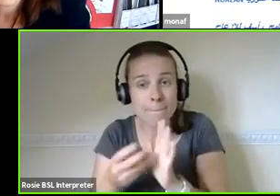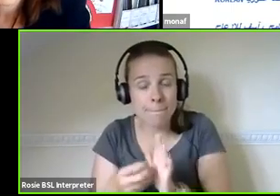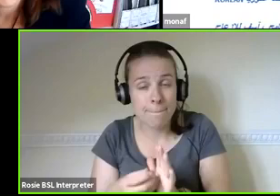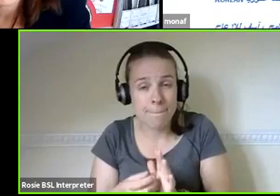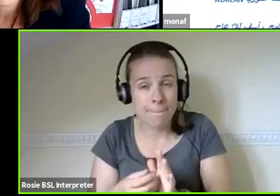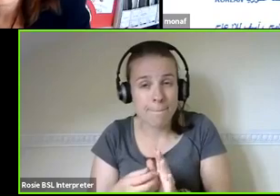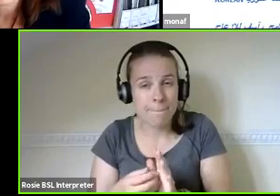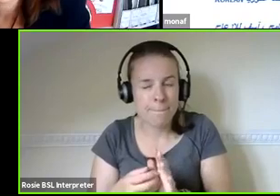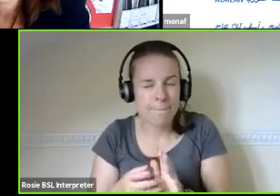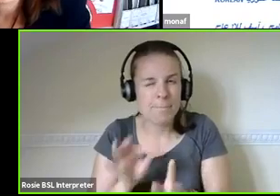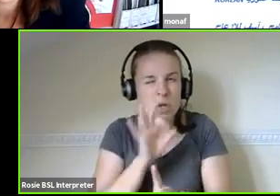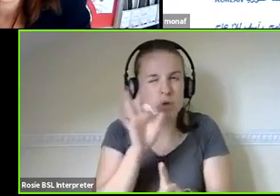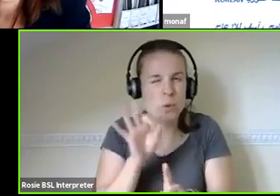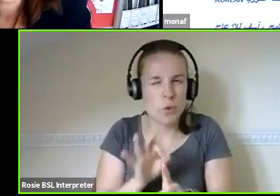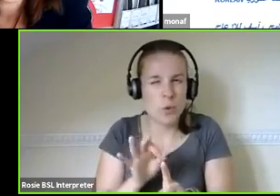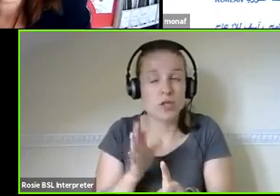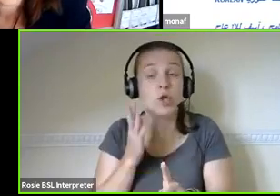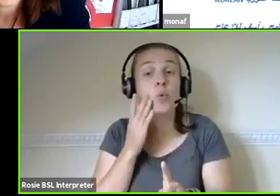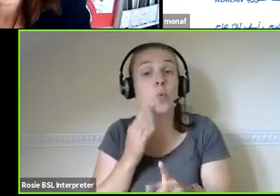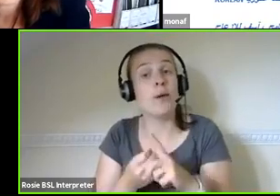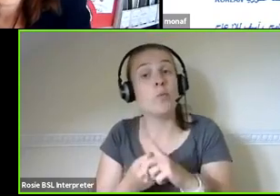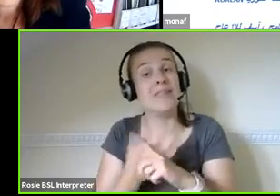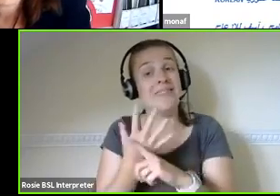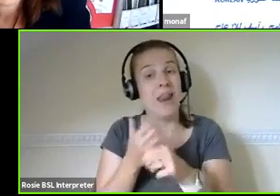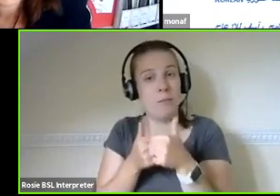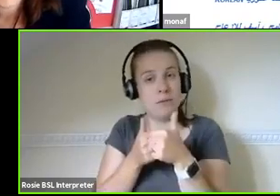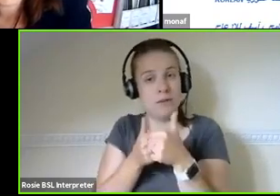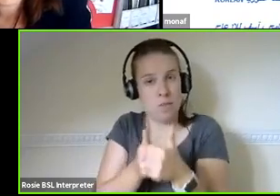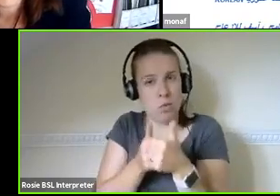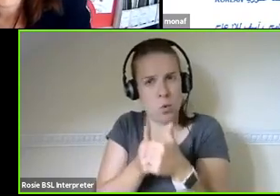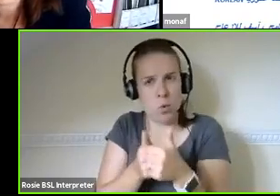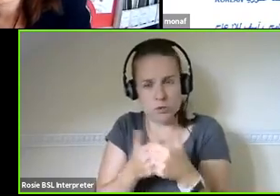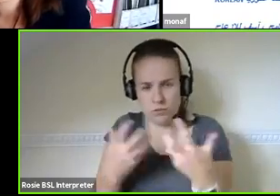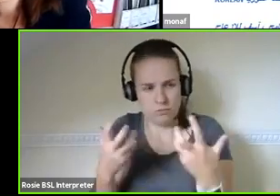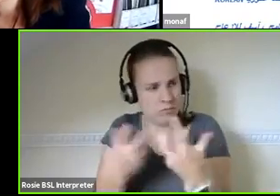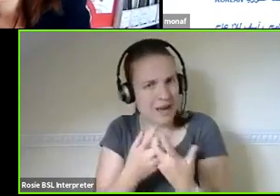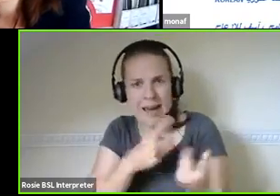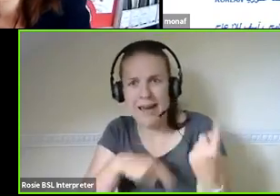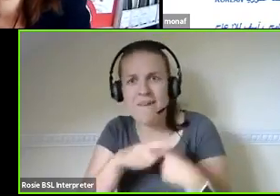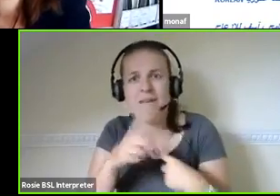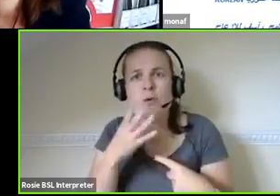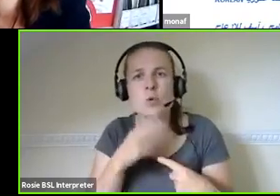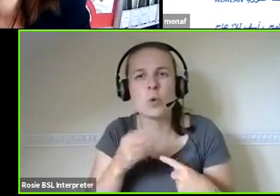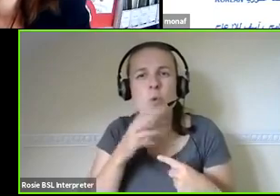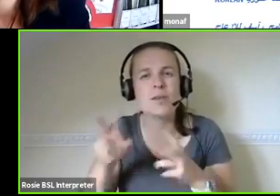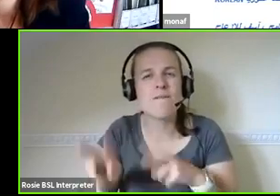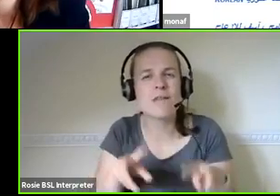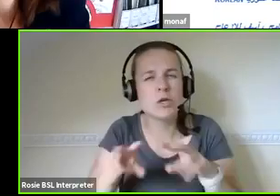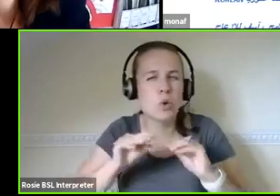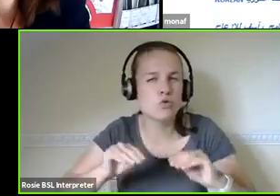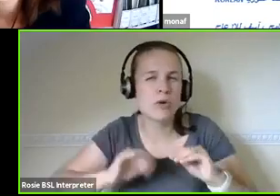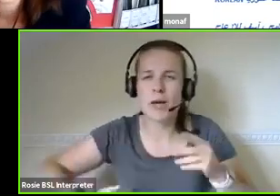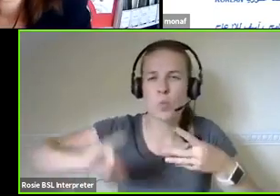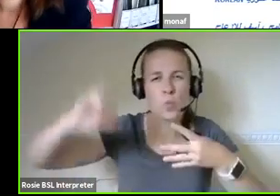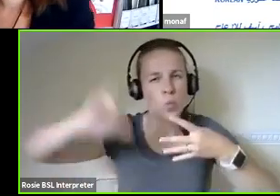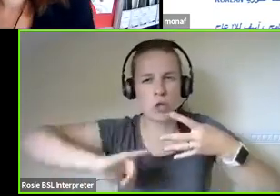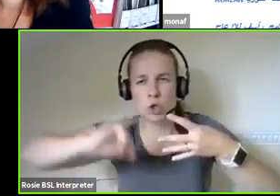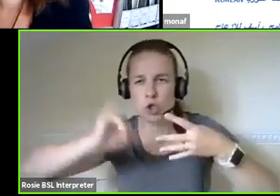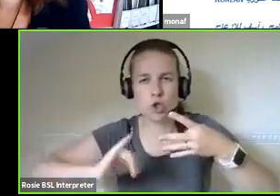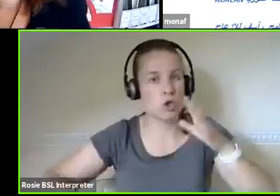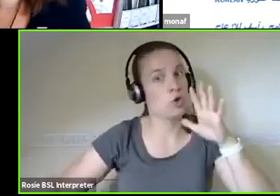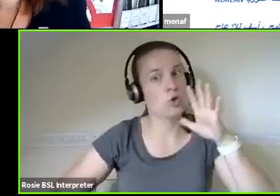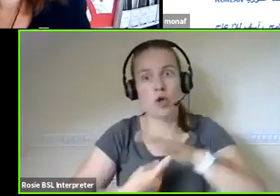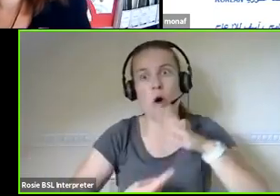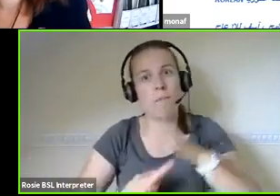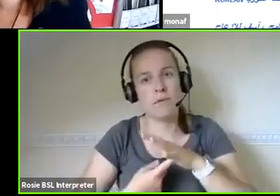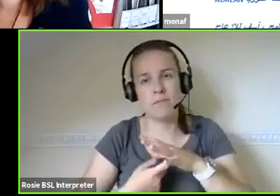okay, so the question is, when EENET develops support for how to use the video-based trainings effectively, which format is your top priority? So would you